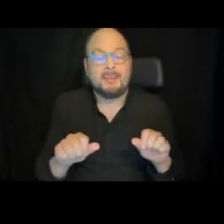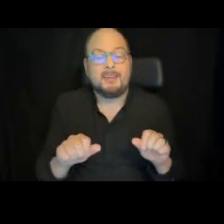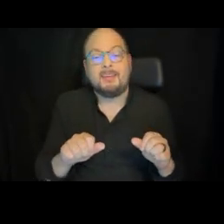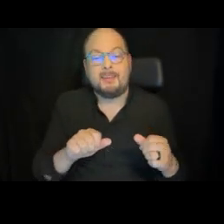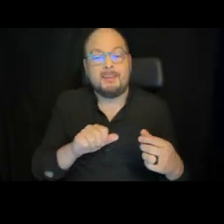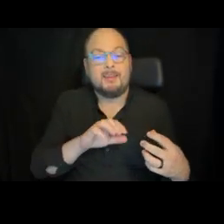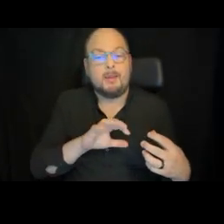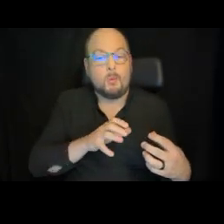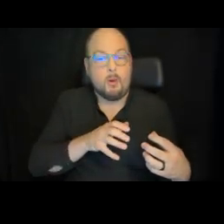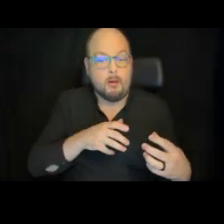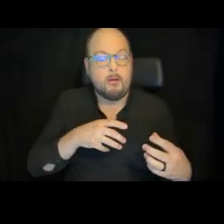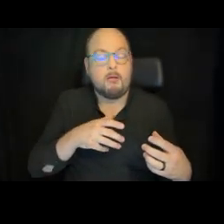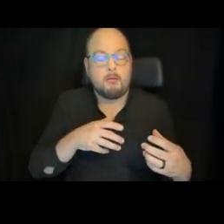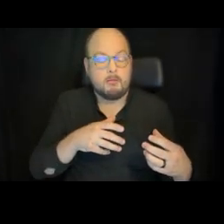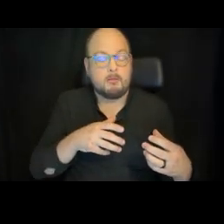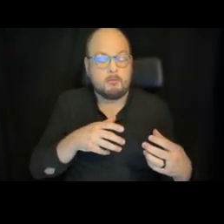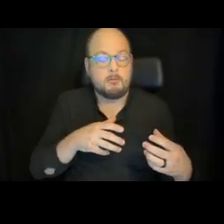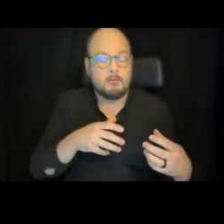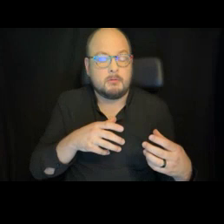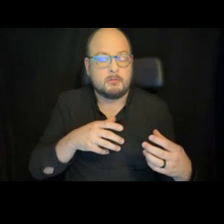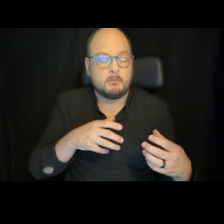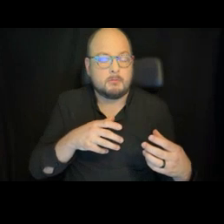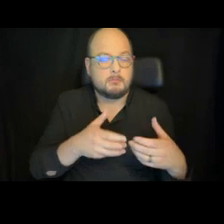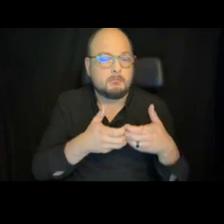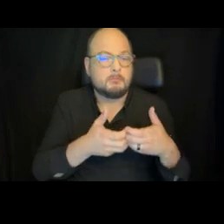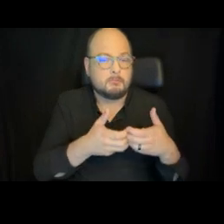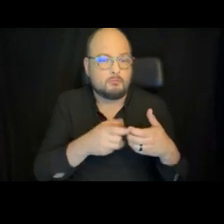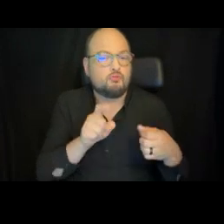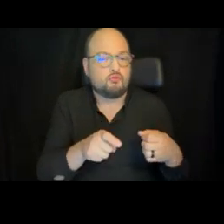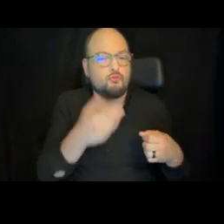machines are preferred.